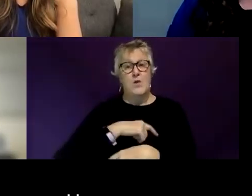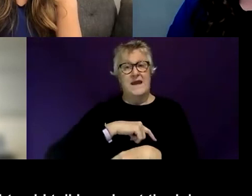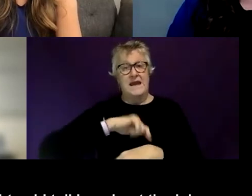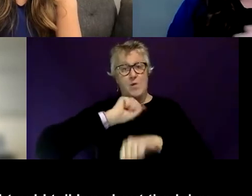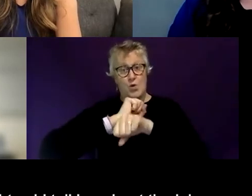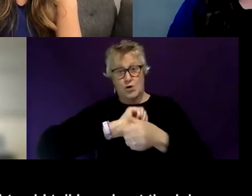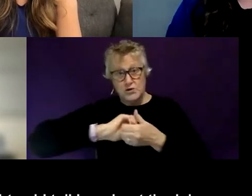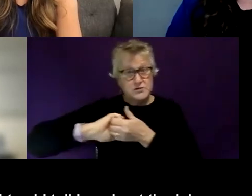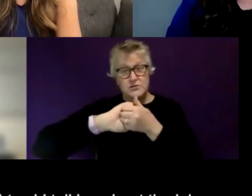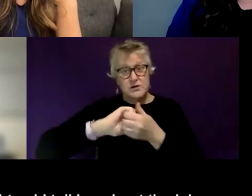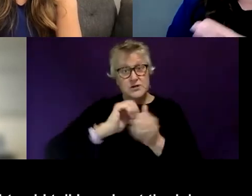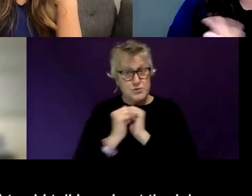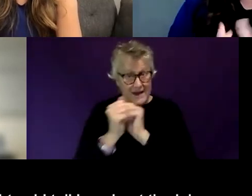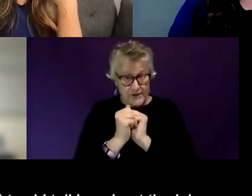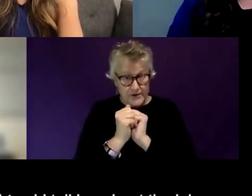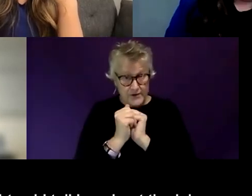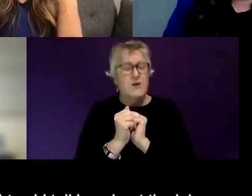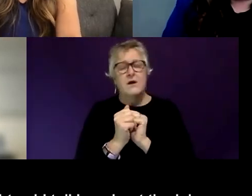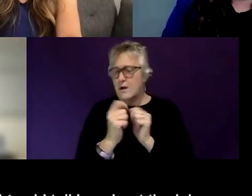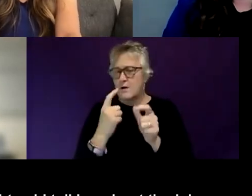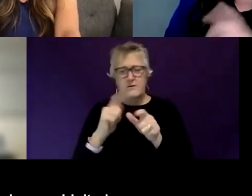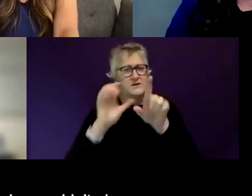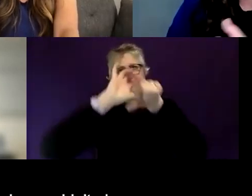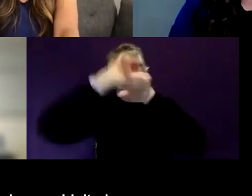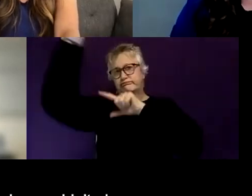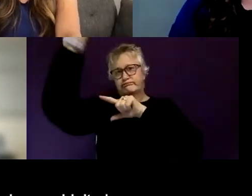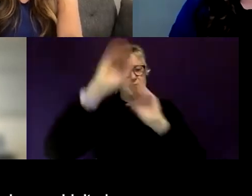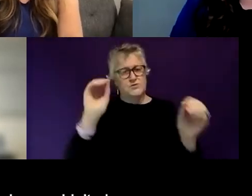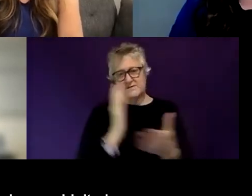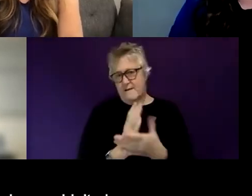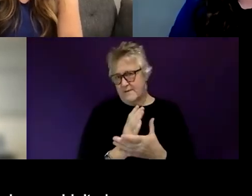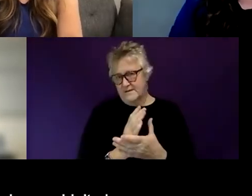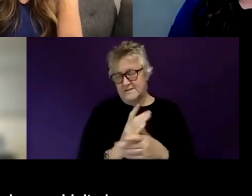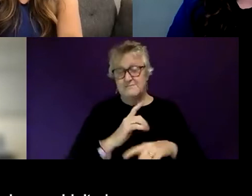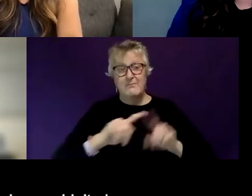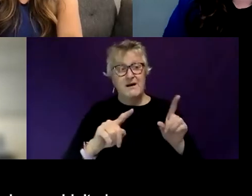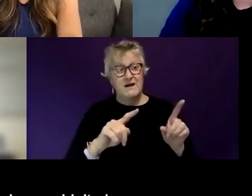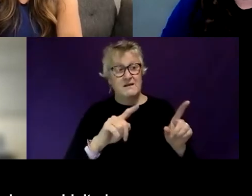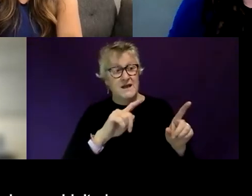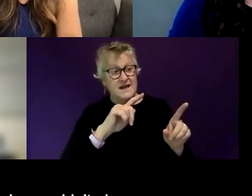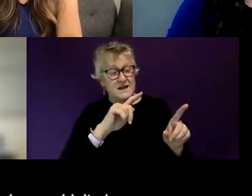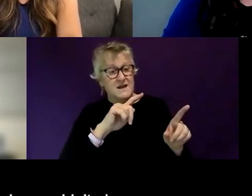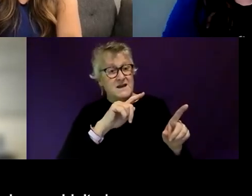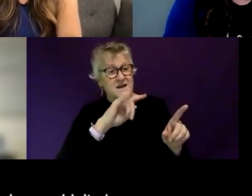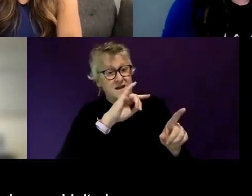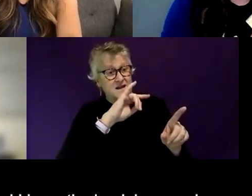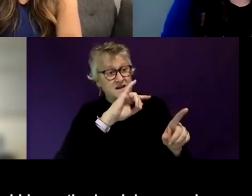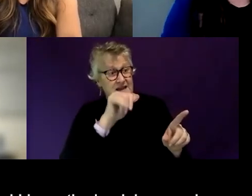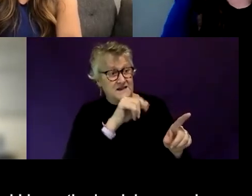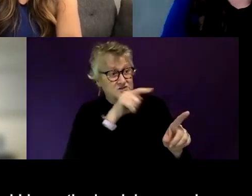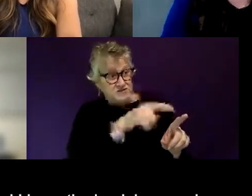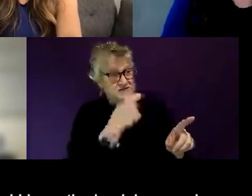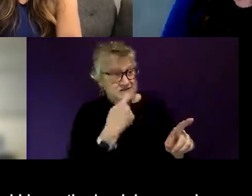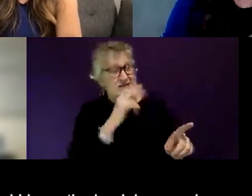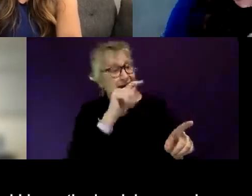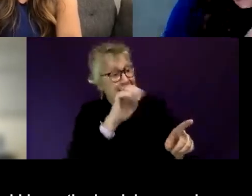more. And what to Nate said, talking about the labor leaders that who aren't always talked about, talked about